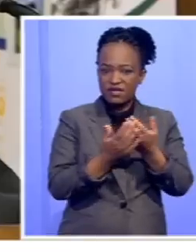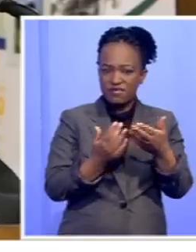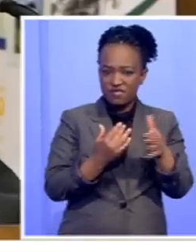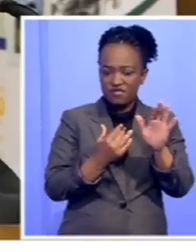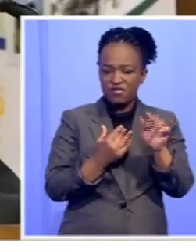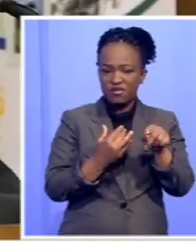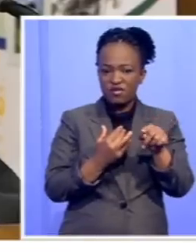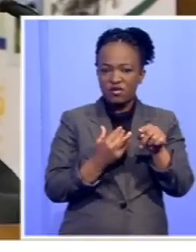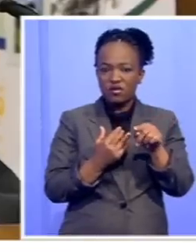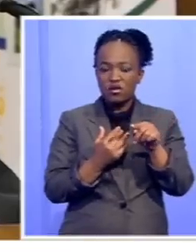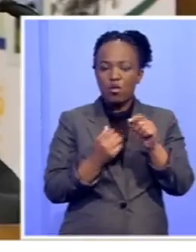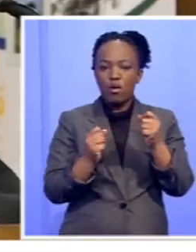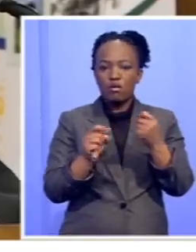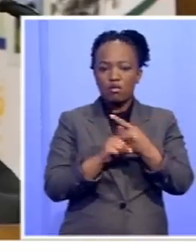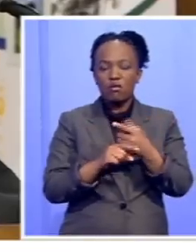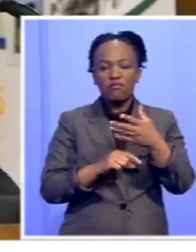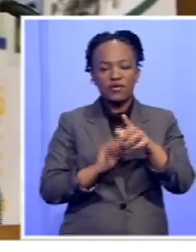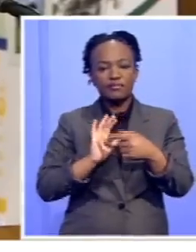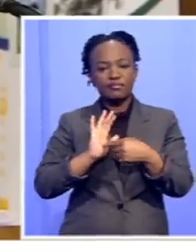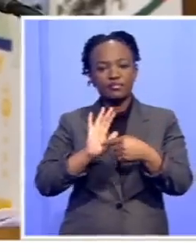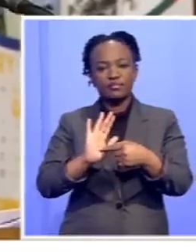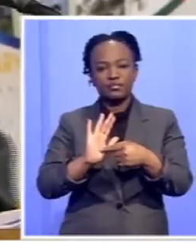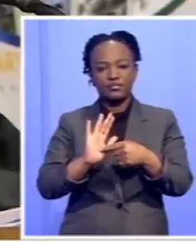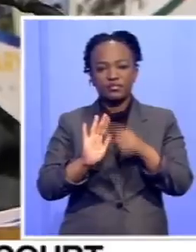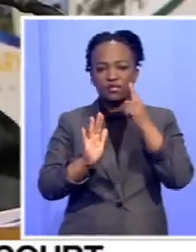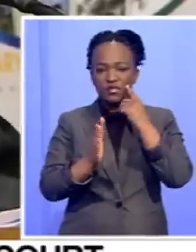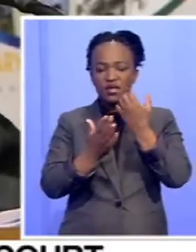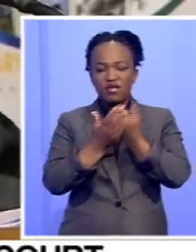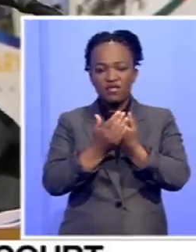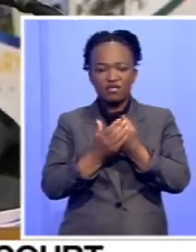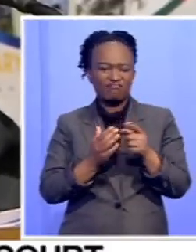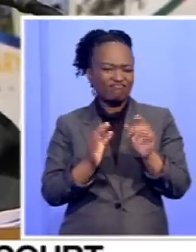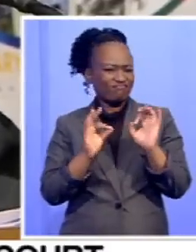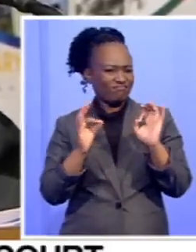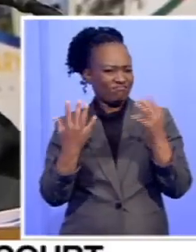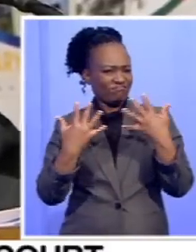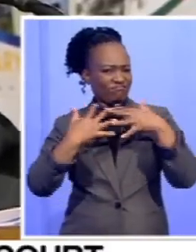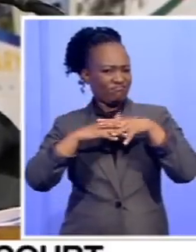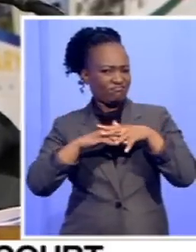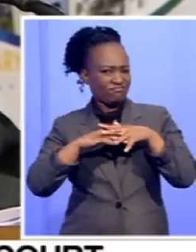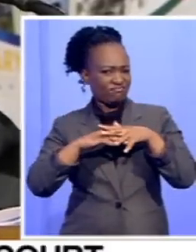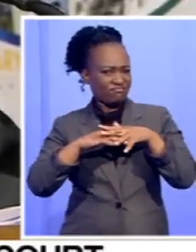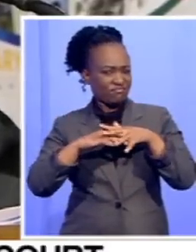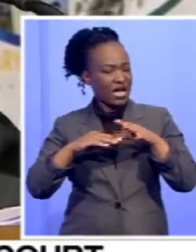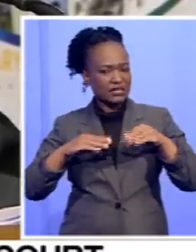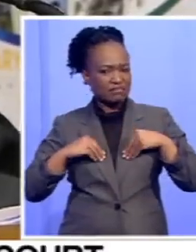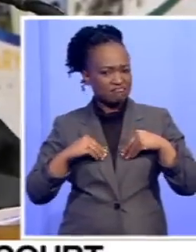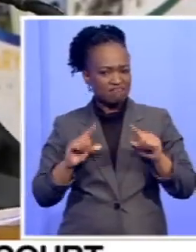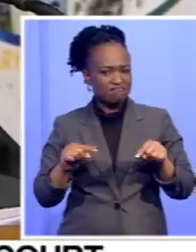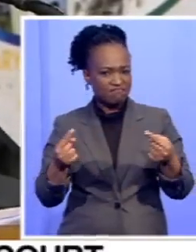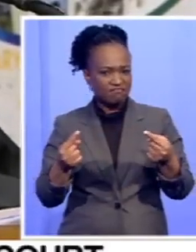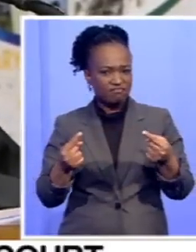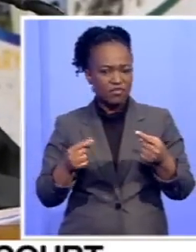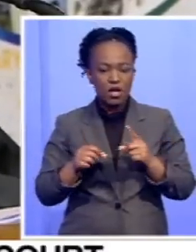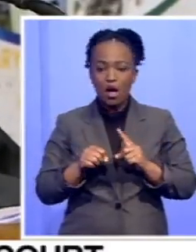that conflicts with other evidence, which renders such evidence irreconcilable and unacceptable, all towards determining the